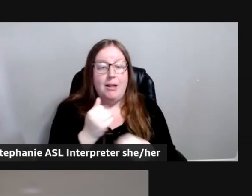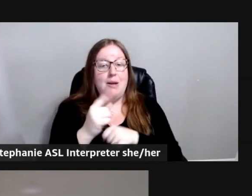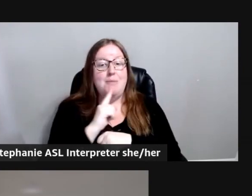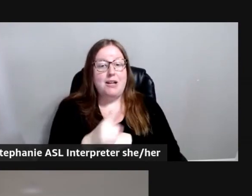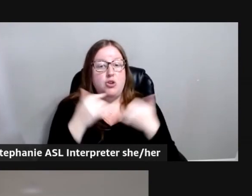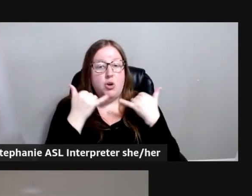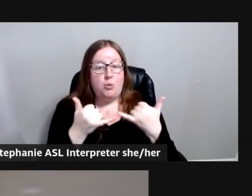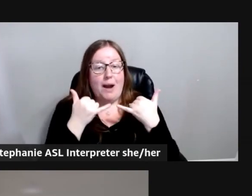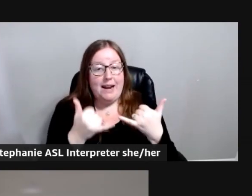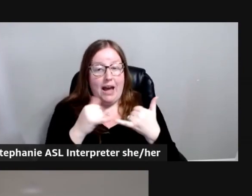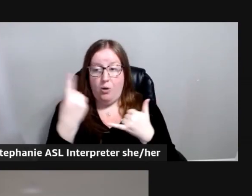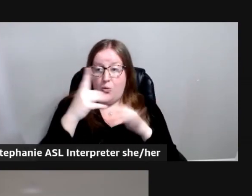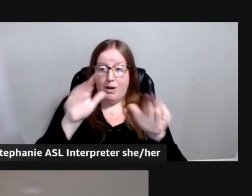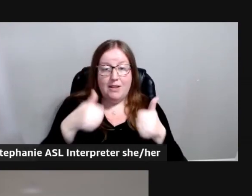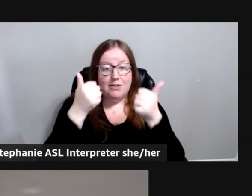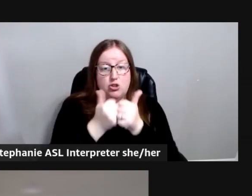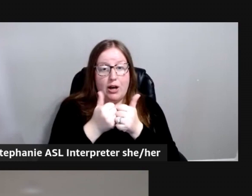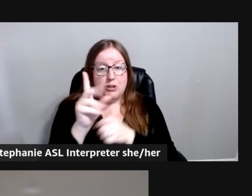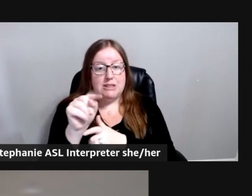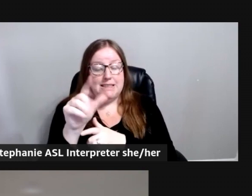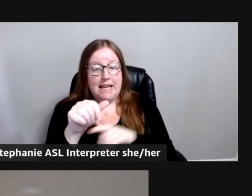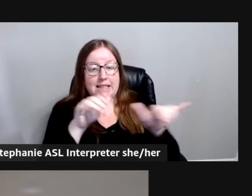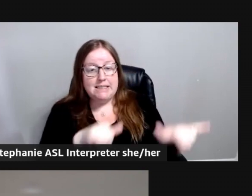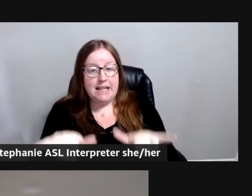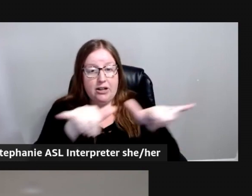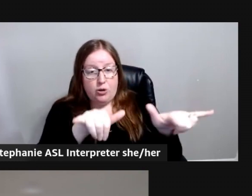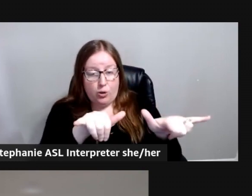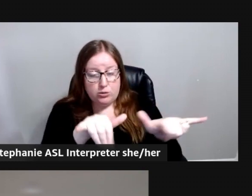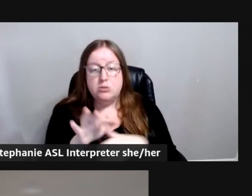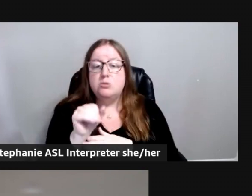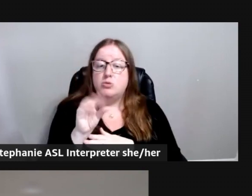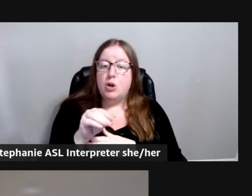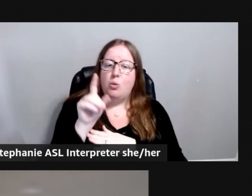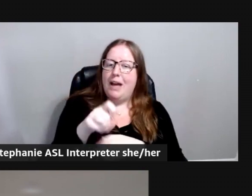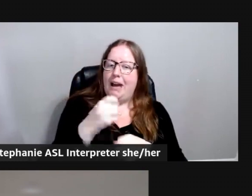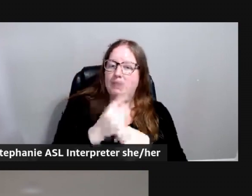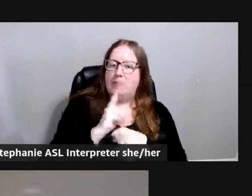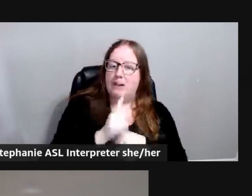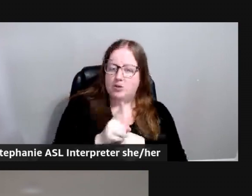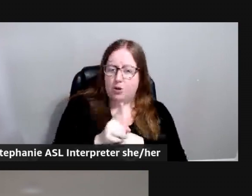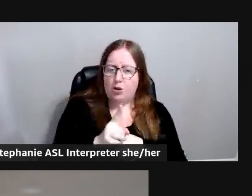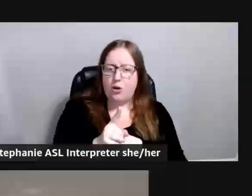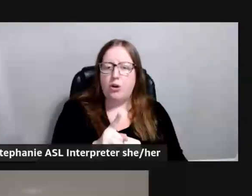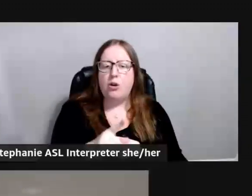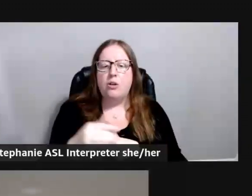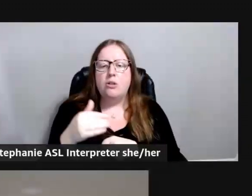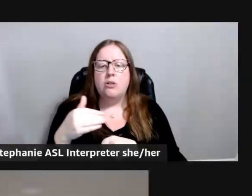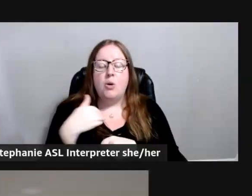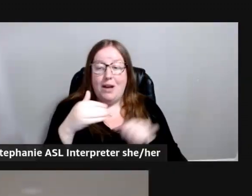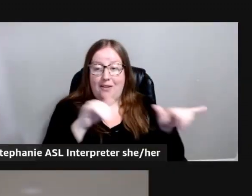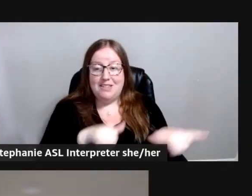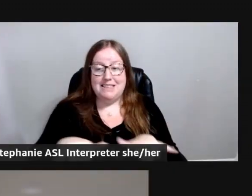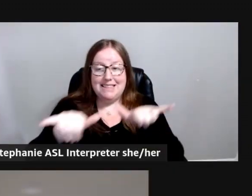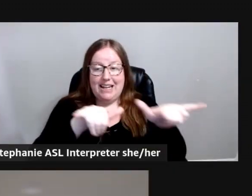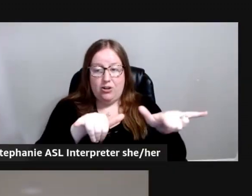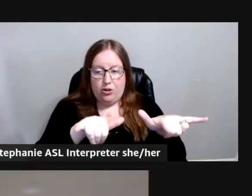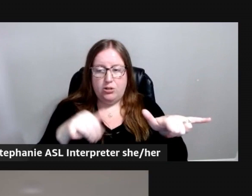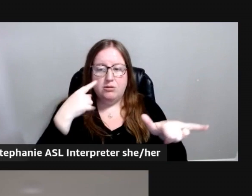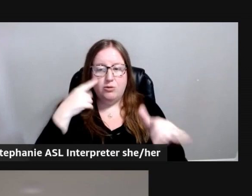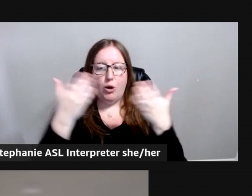that one of the challenges like lack of data standards across the board. So we have to make sure that there's a standardization across the